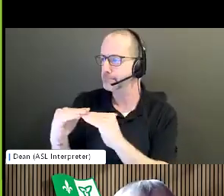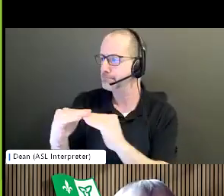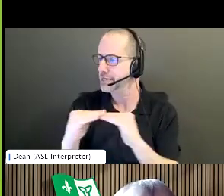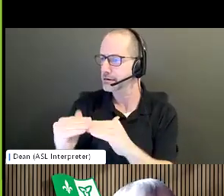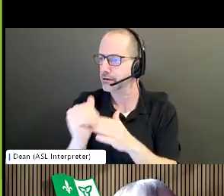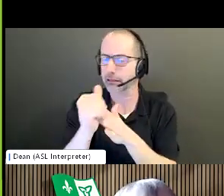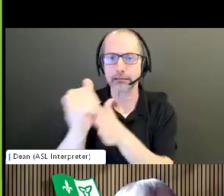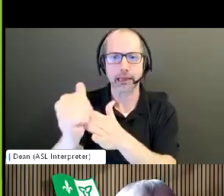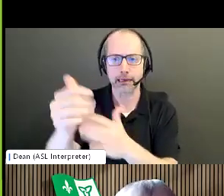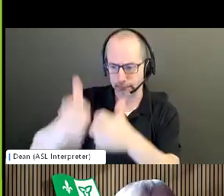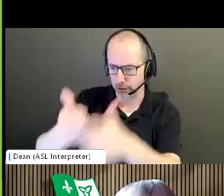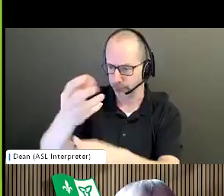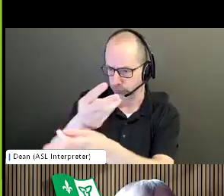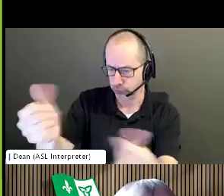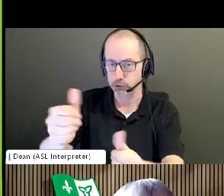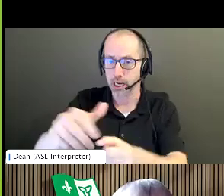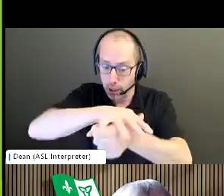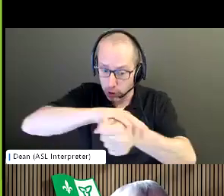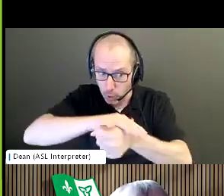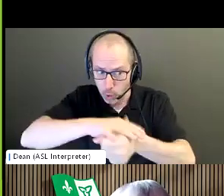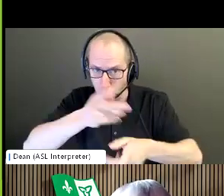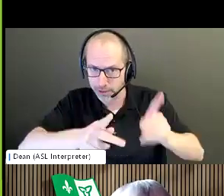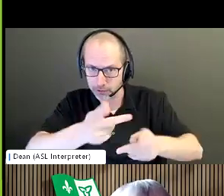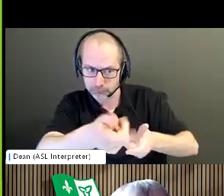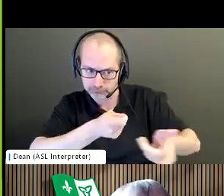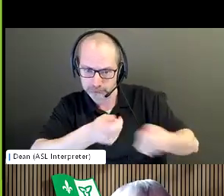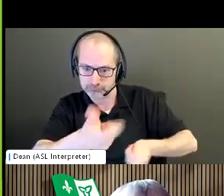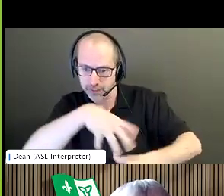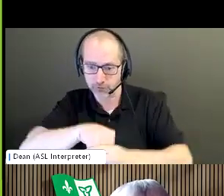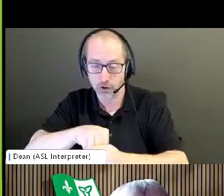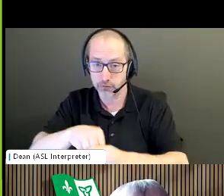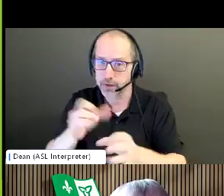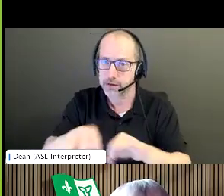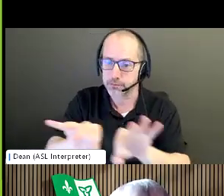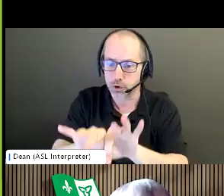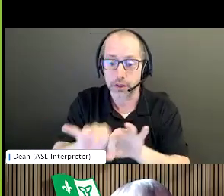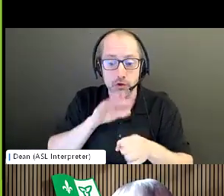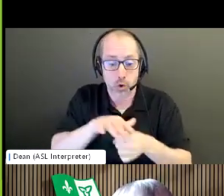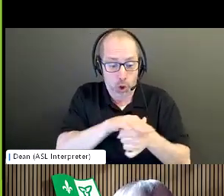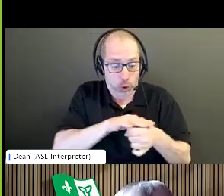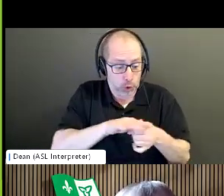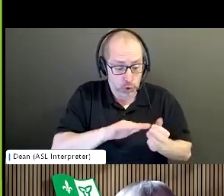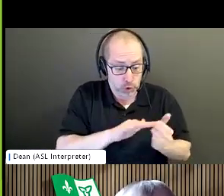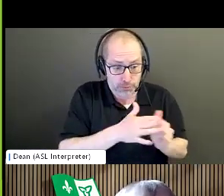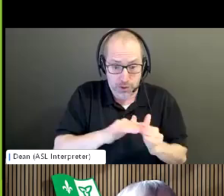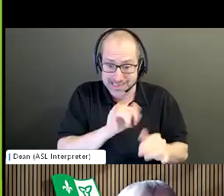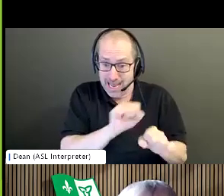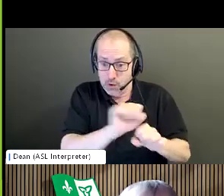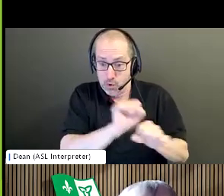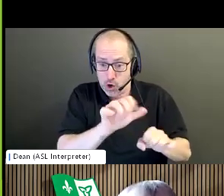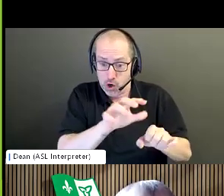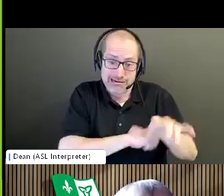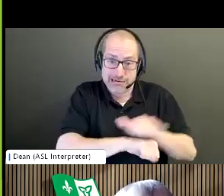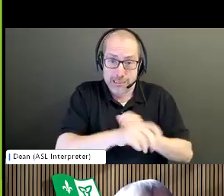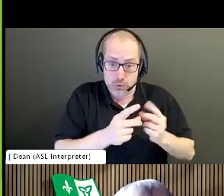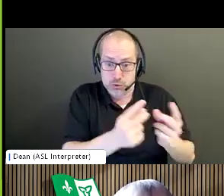local engagement, and that's very important for us. The work to be done in the local communities is not easy for us, but